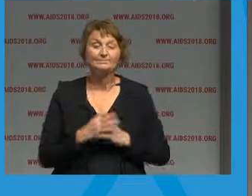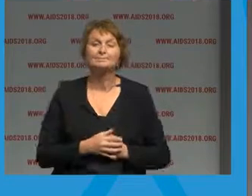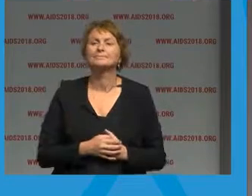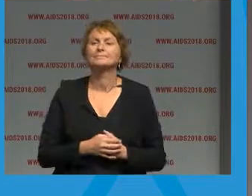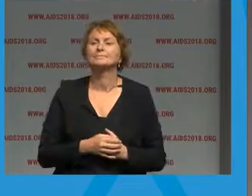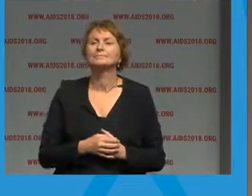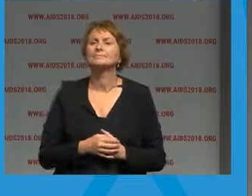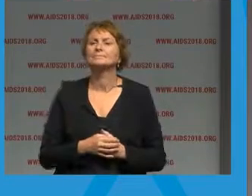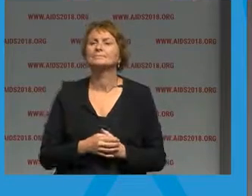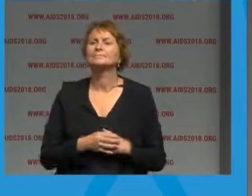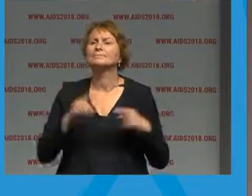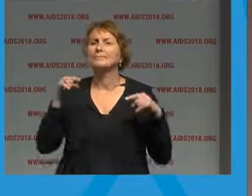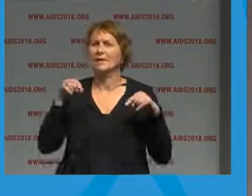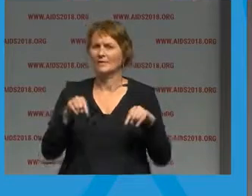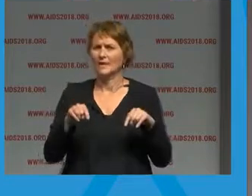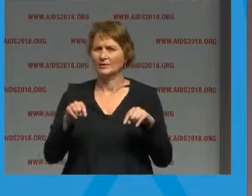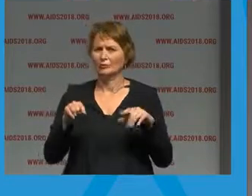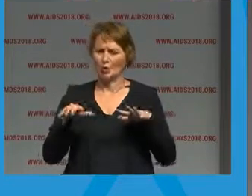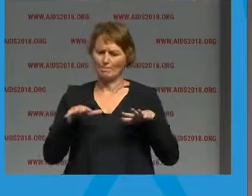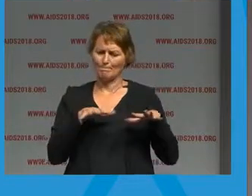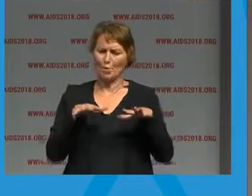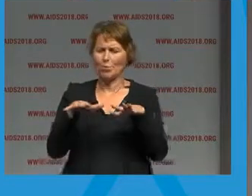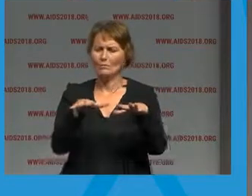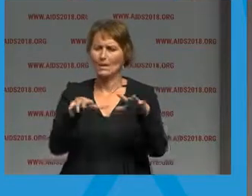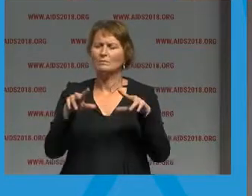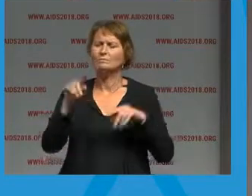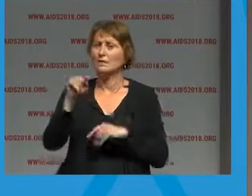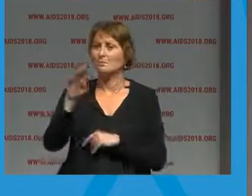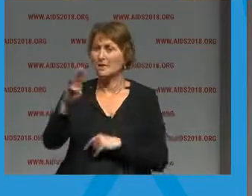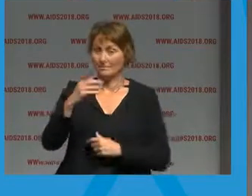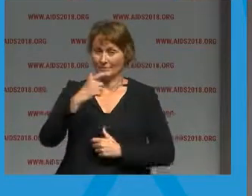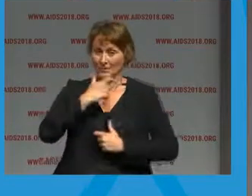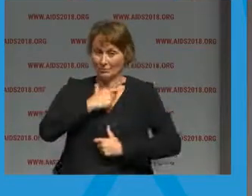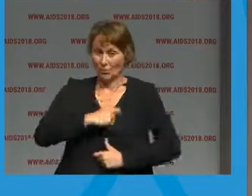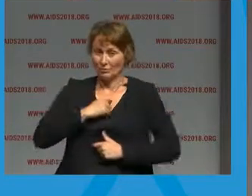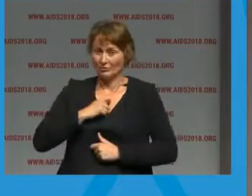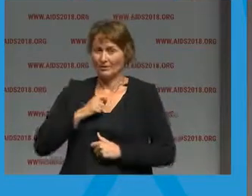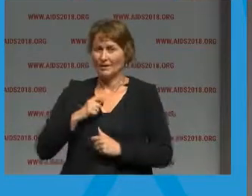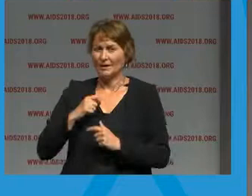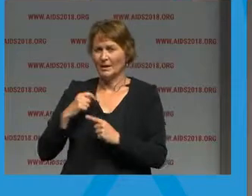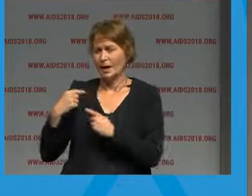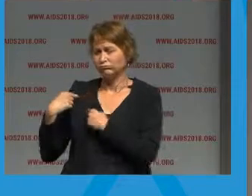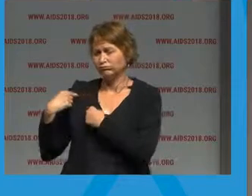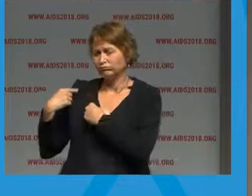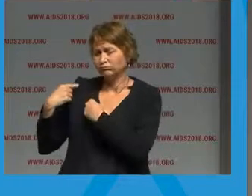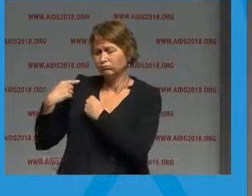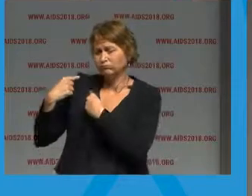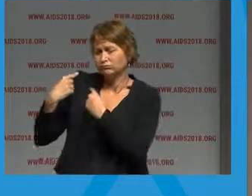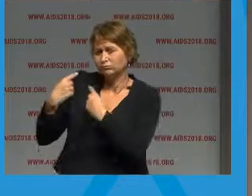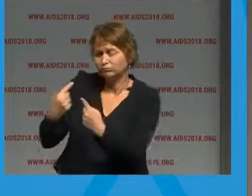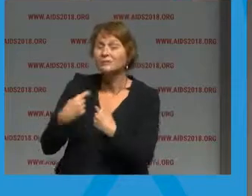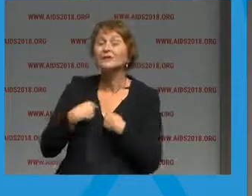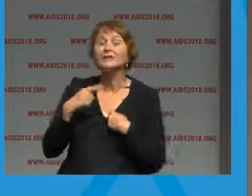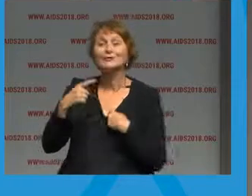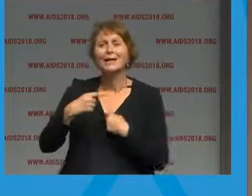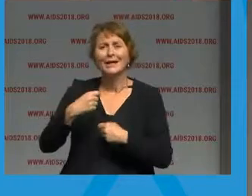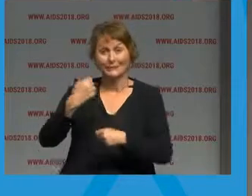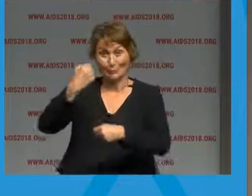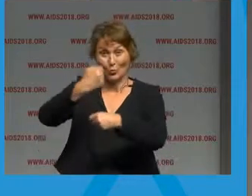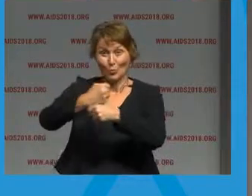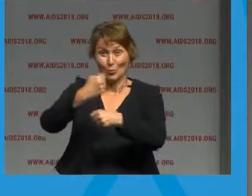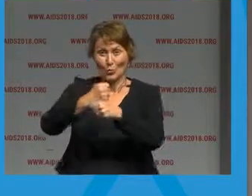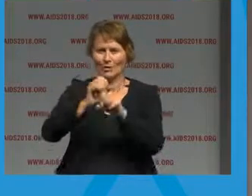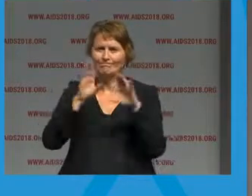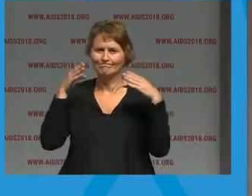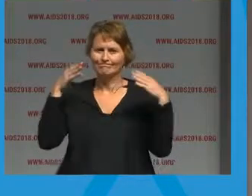movement into tuberculosis for me and my own personal journey, from a career dedicated to HIV,